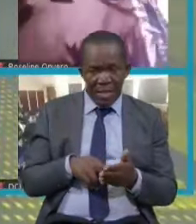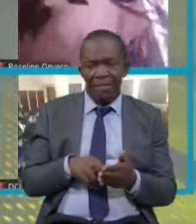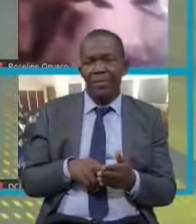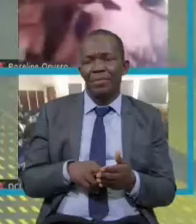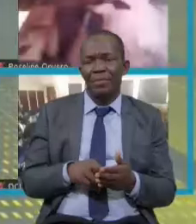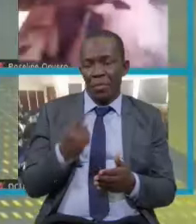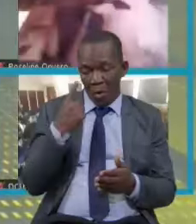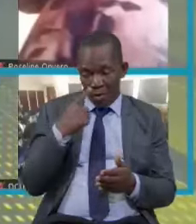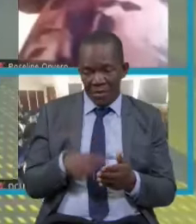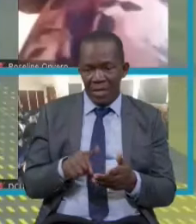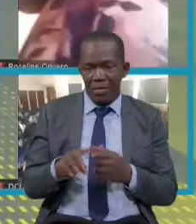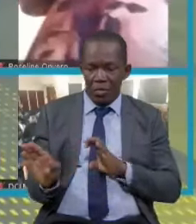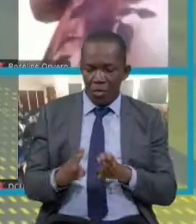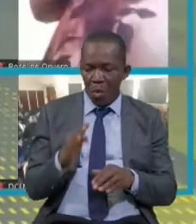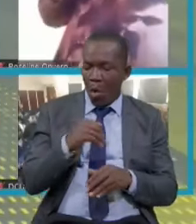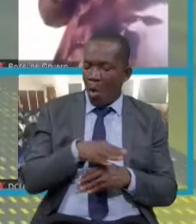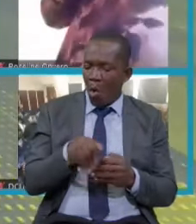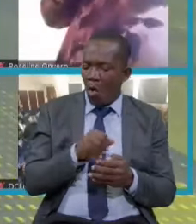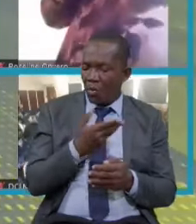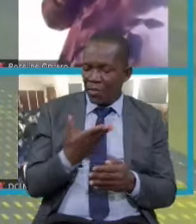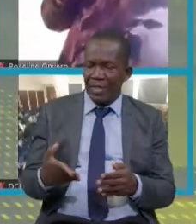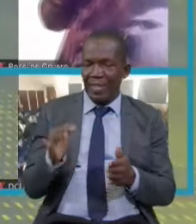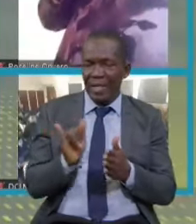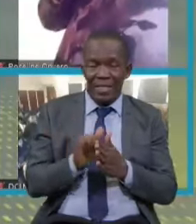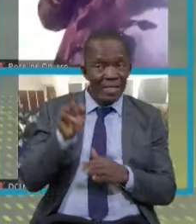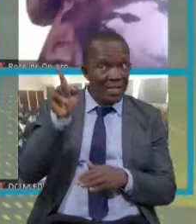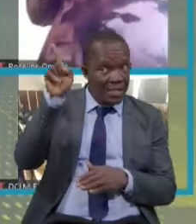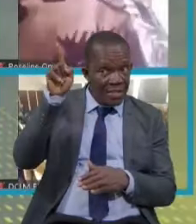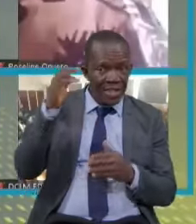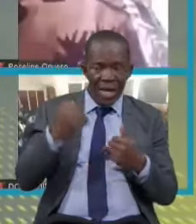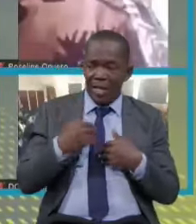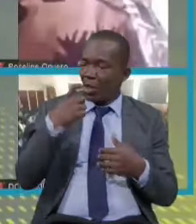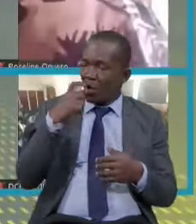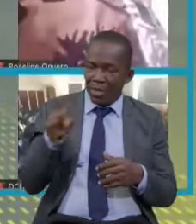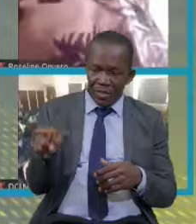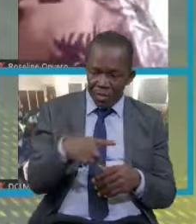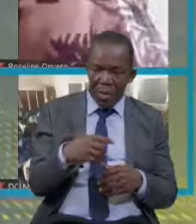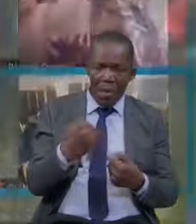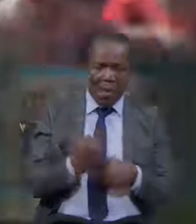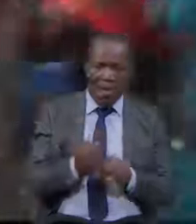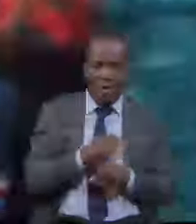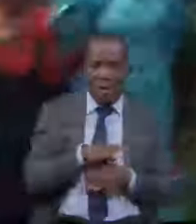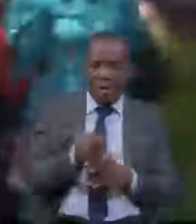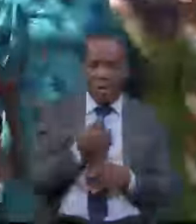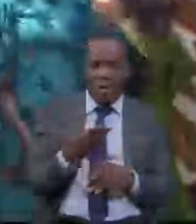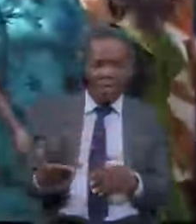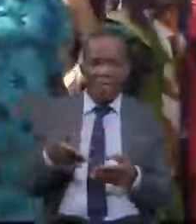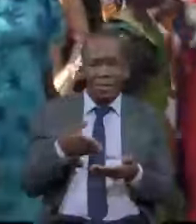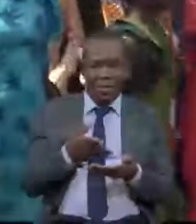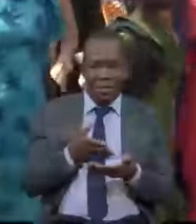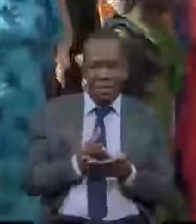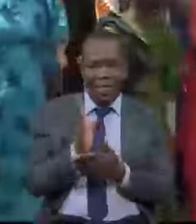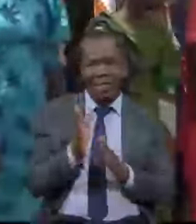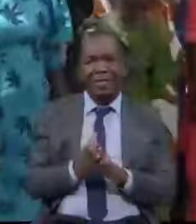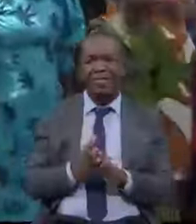Make the wrong things right in your life. Abandon, forsake every